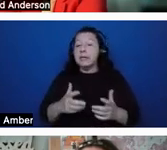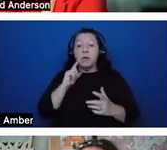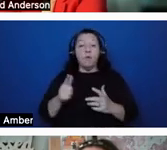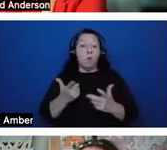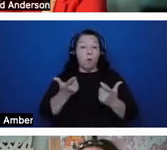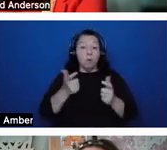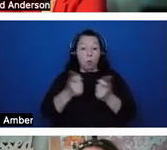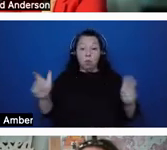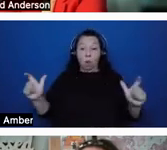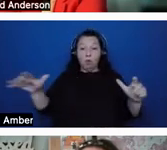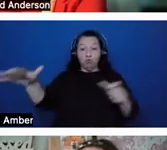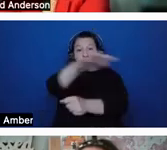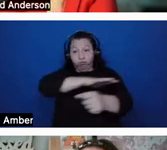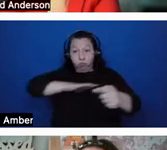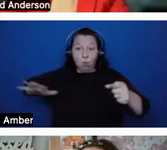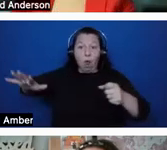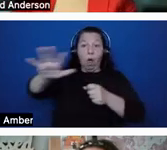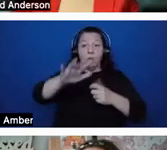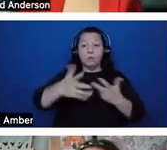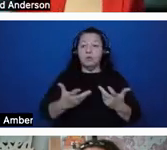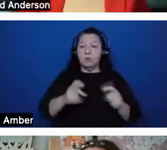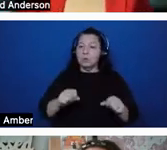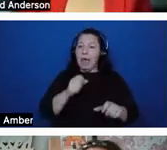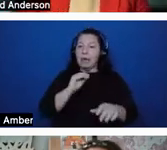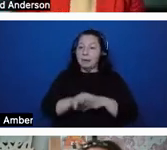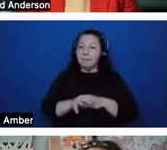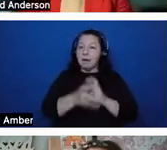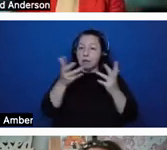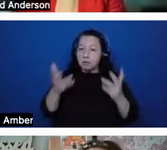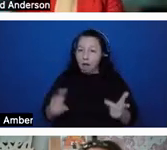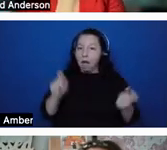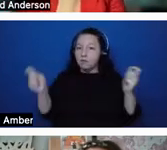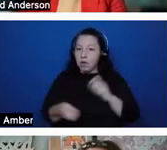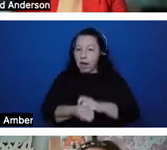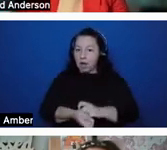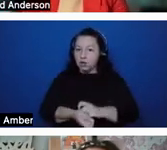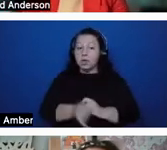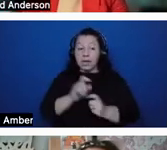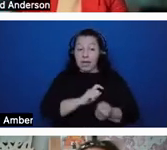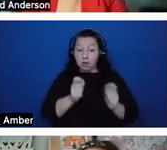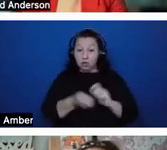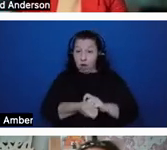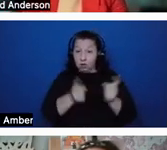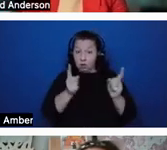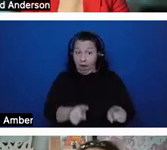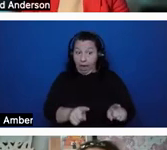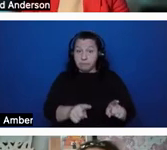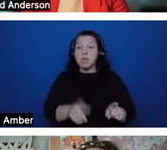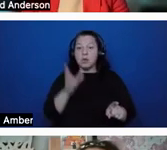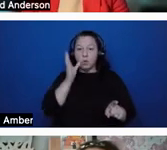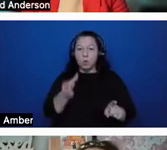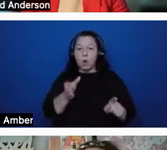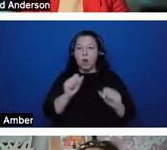surrounds us, like, we can make a lot of change, and that change will have these ripples. If we're talking about the